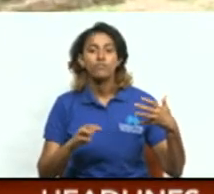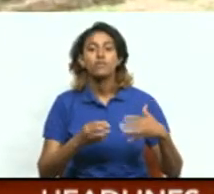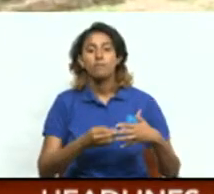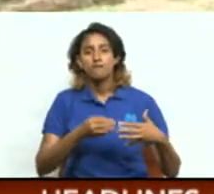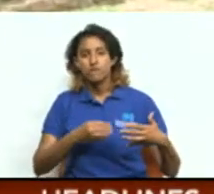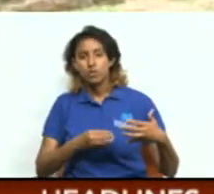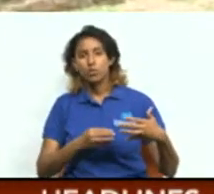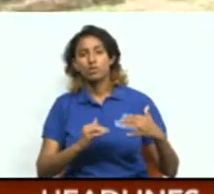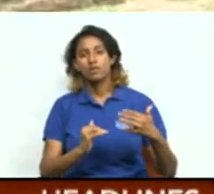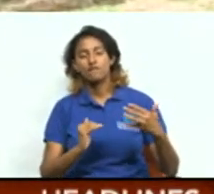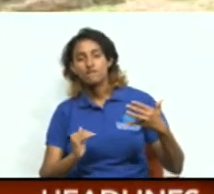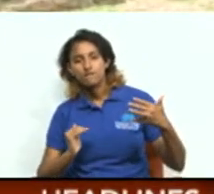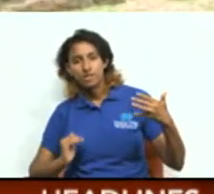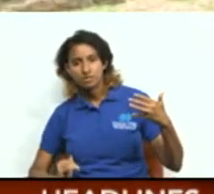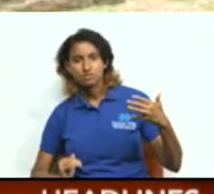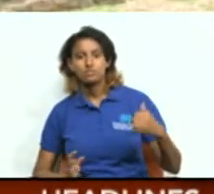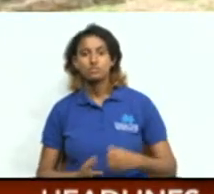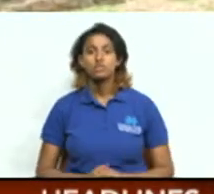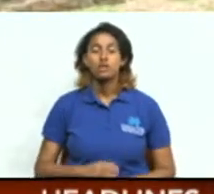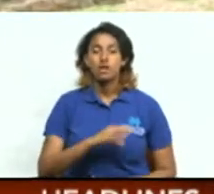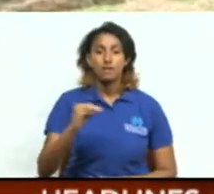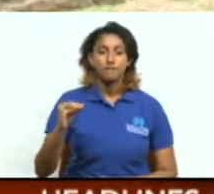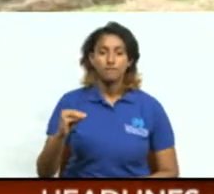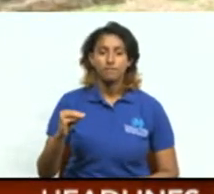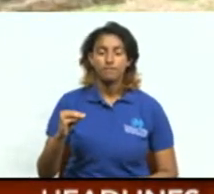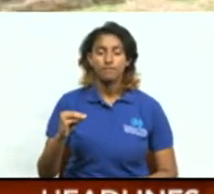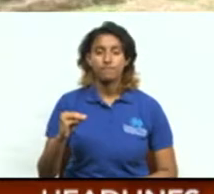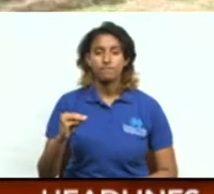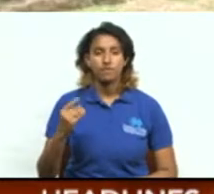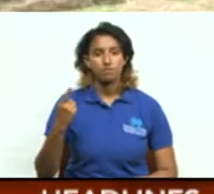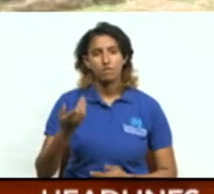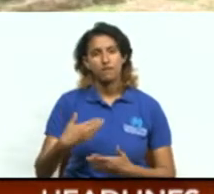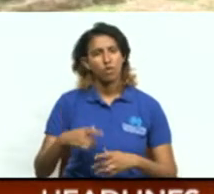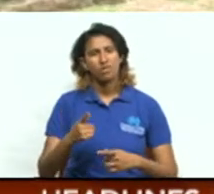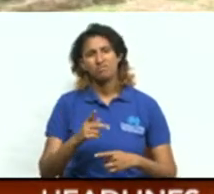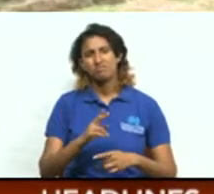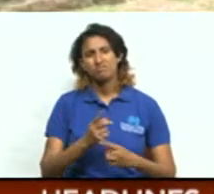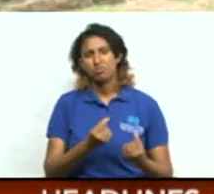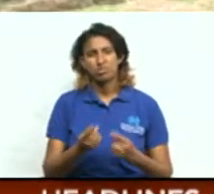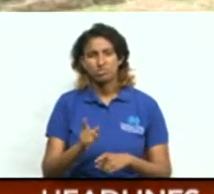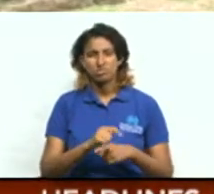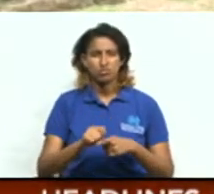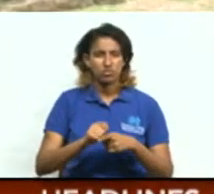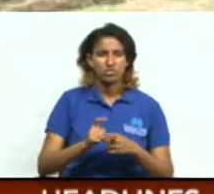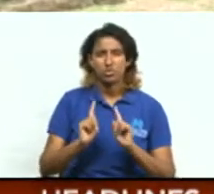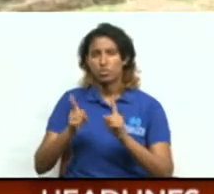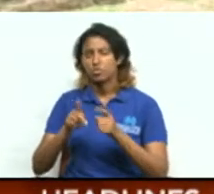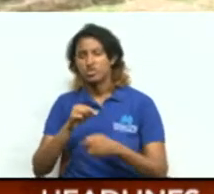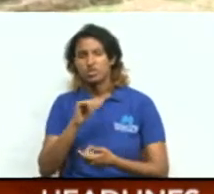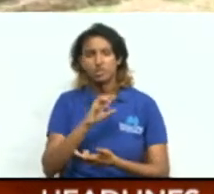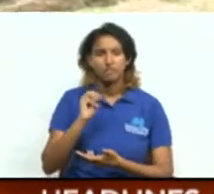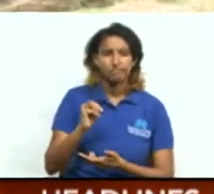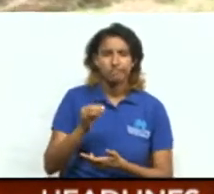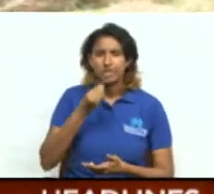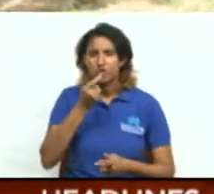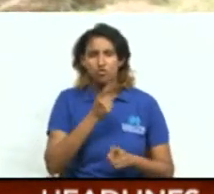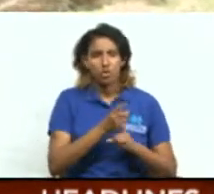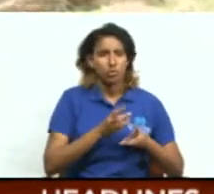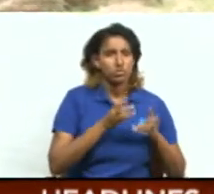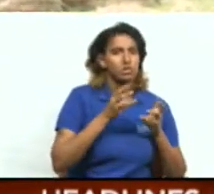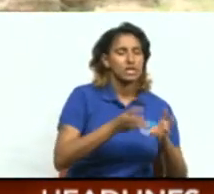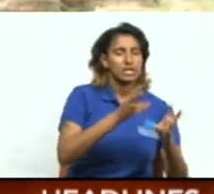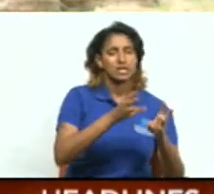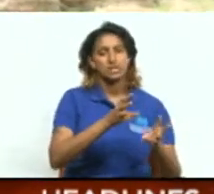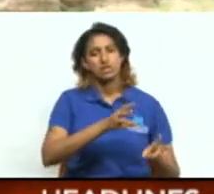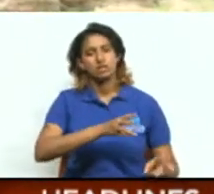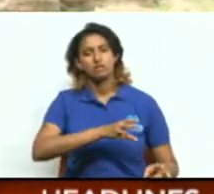there, put in putts, putt for hours, range work, go to the gym, eat right, all these stuff play